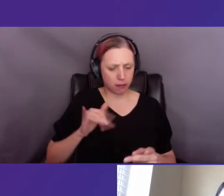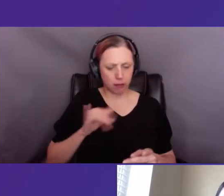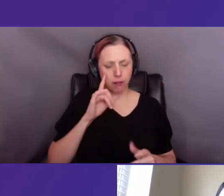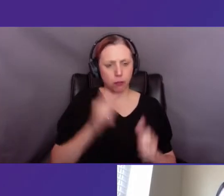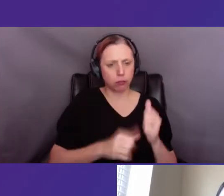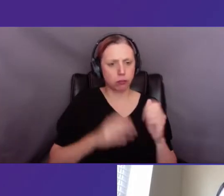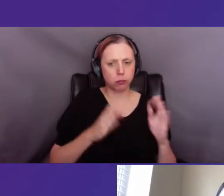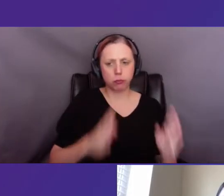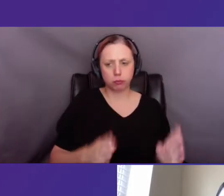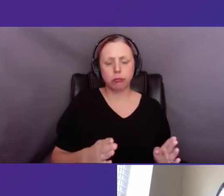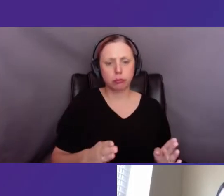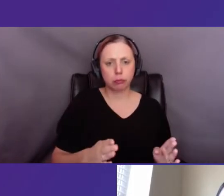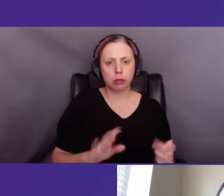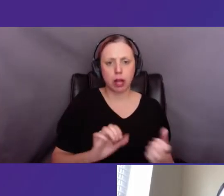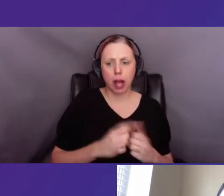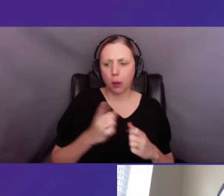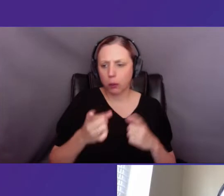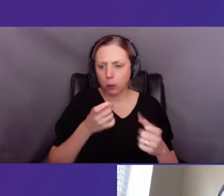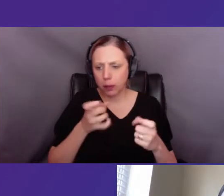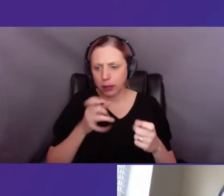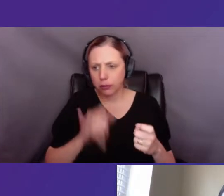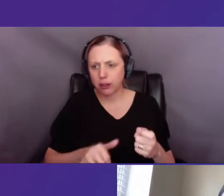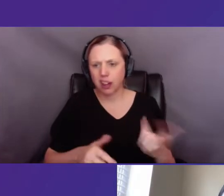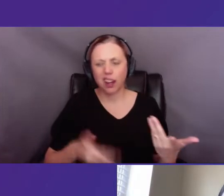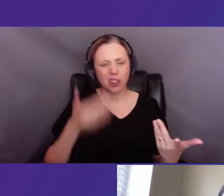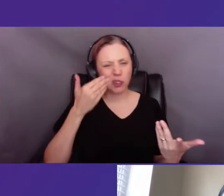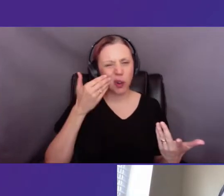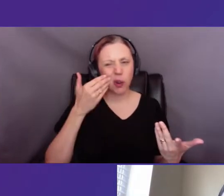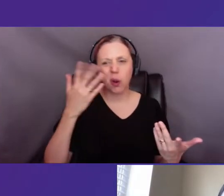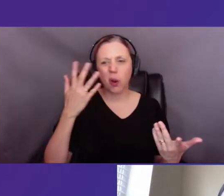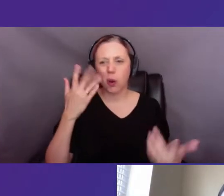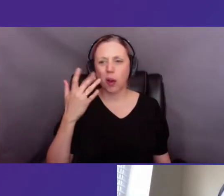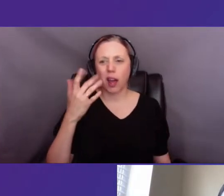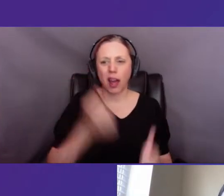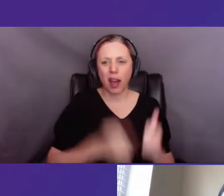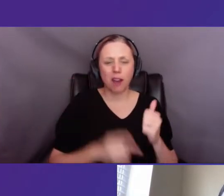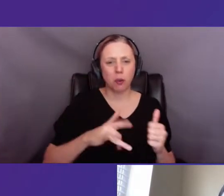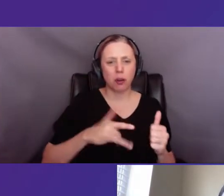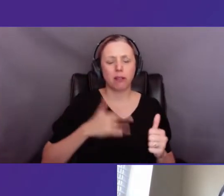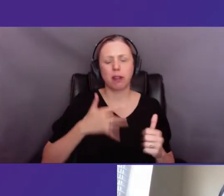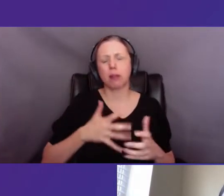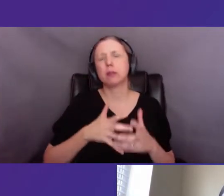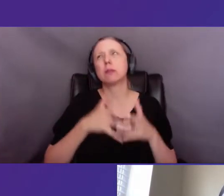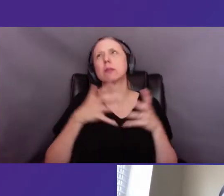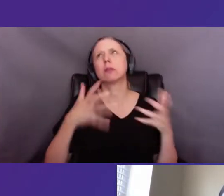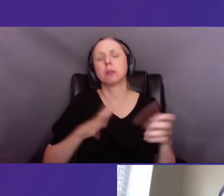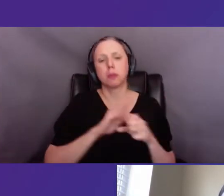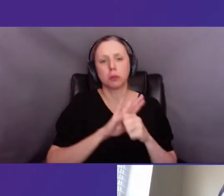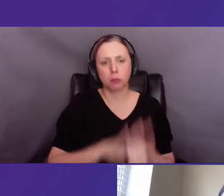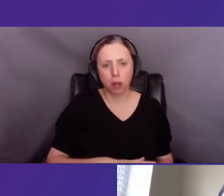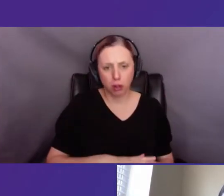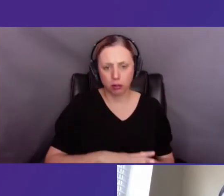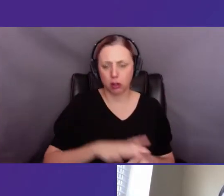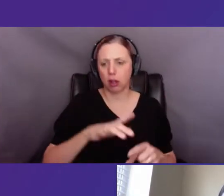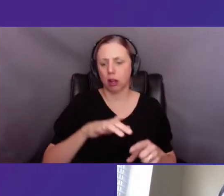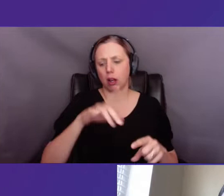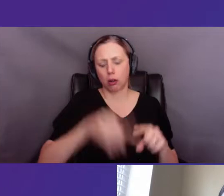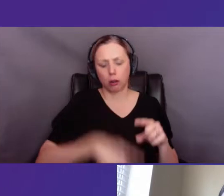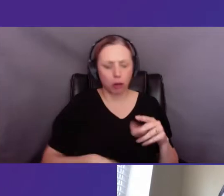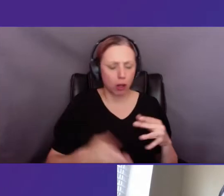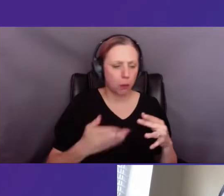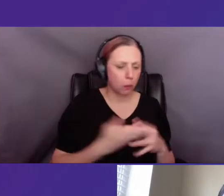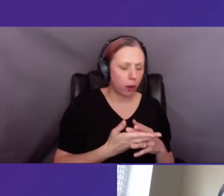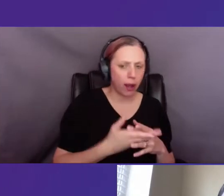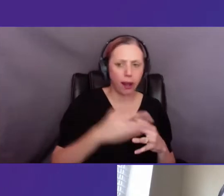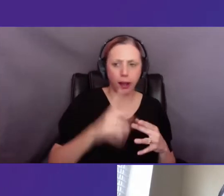And how are you managing it? You know, because they all felt so much pressure, like they couldn't take a break and that they had